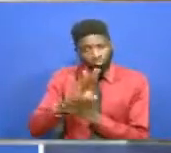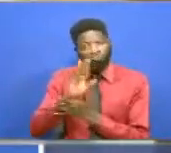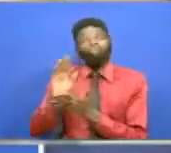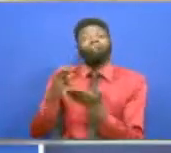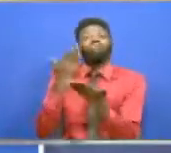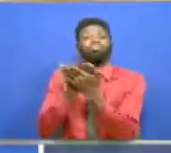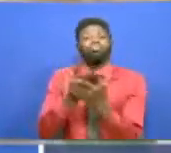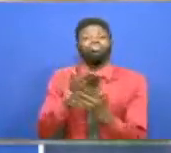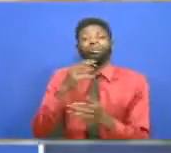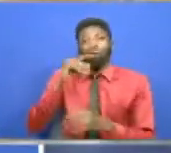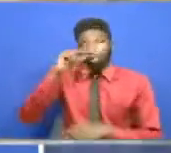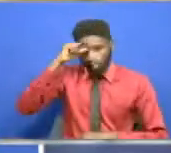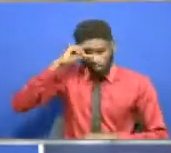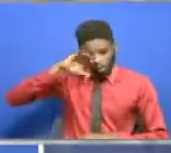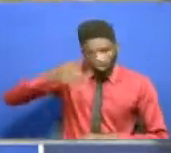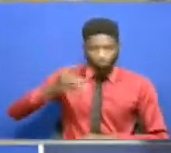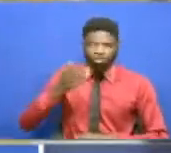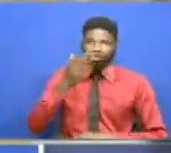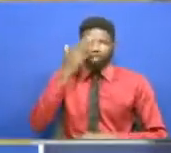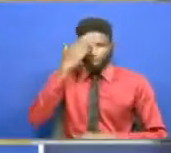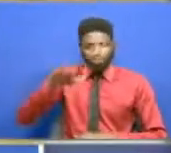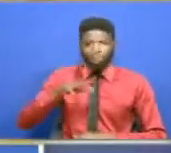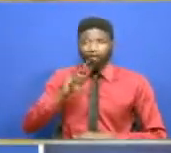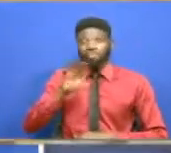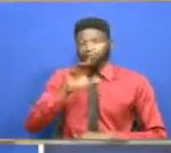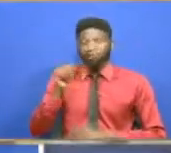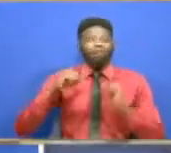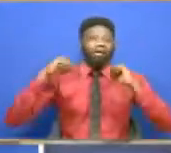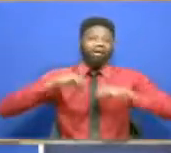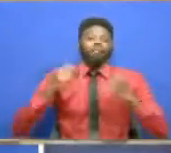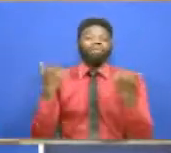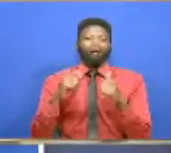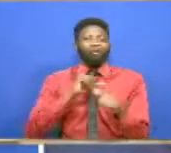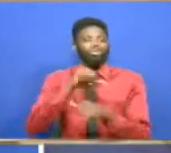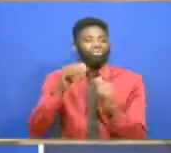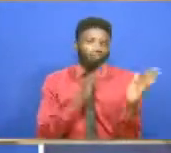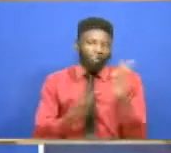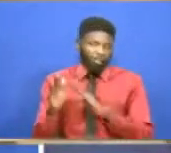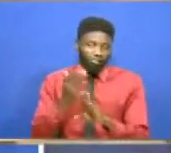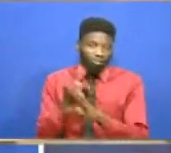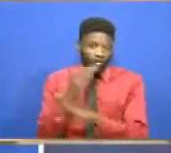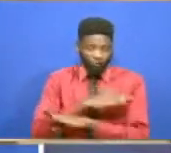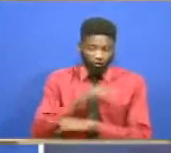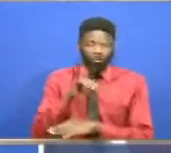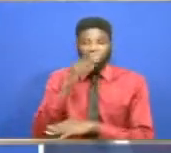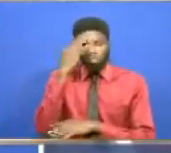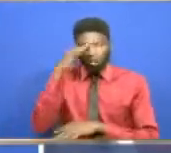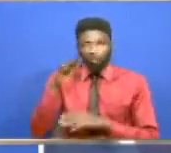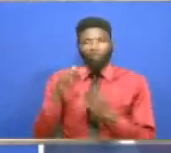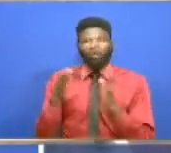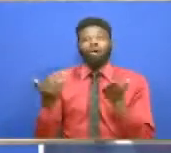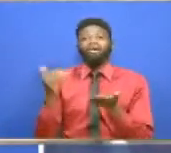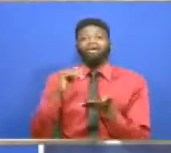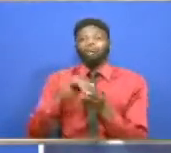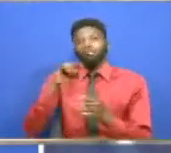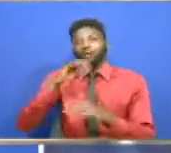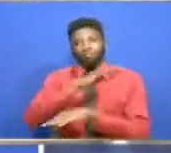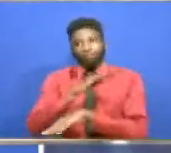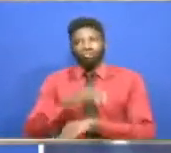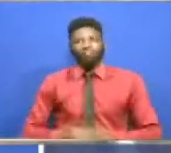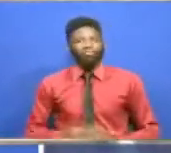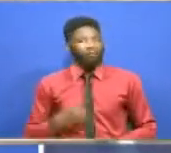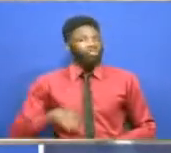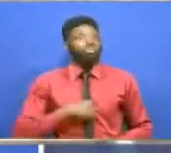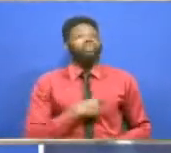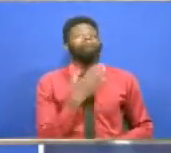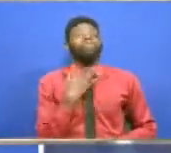remain divided on his planned impeachment ahead of Assembly's reopening this afternoon. We want to put it very clear that the governor does